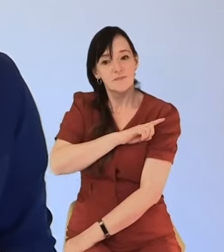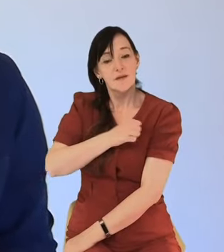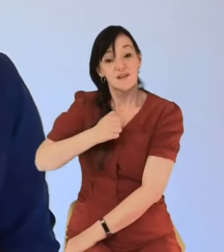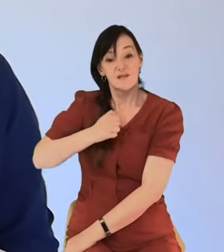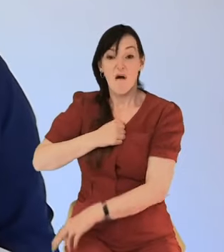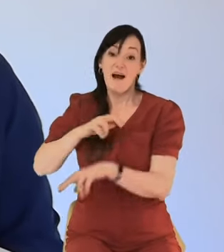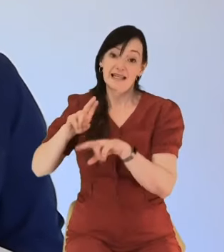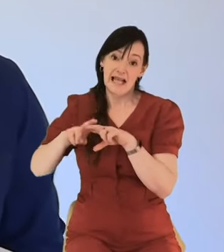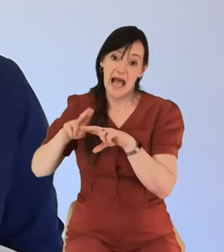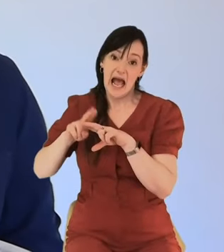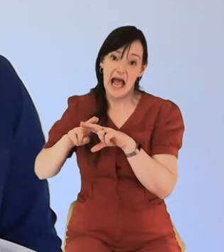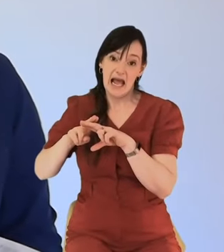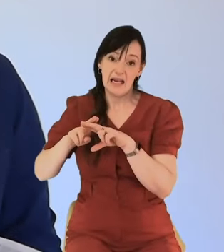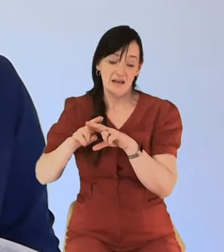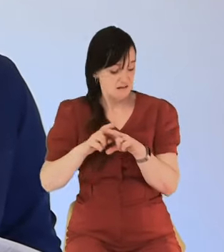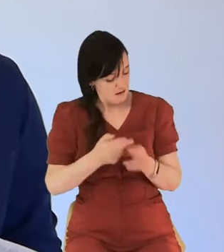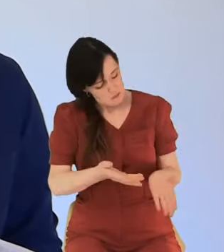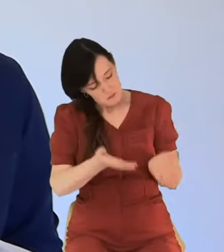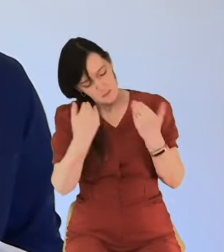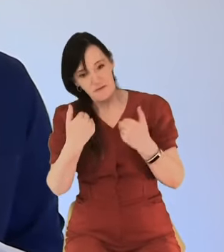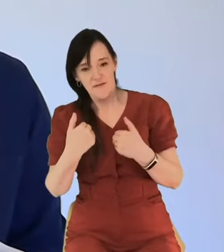Because my dad took me.